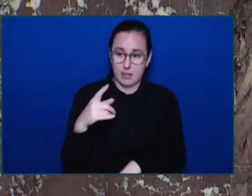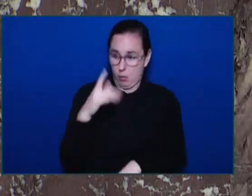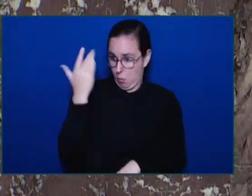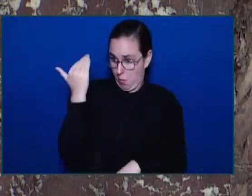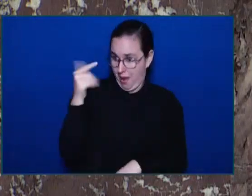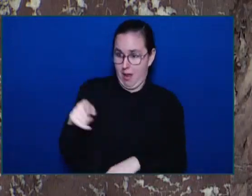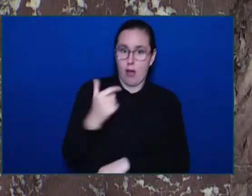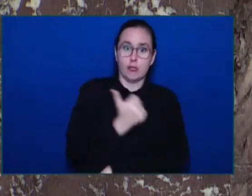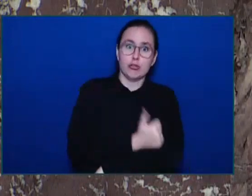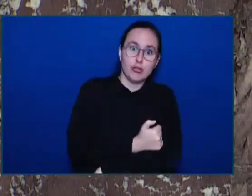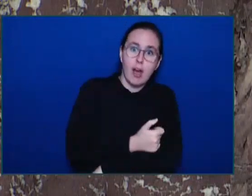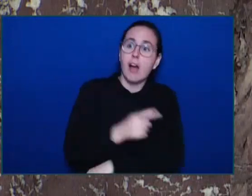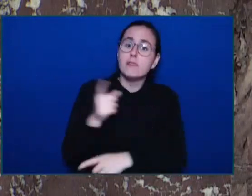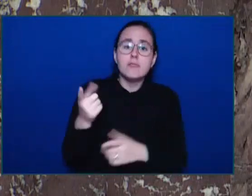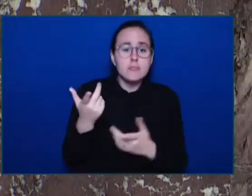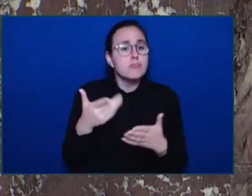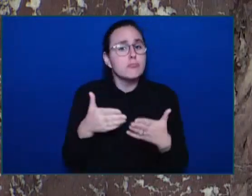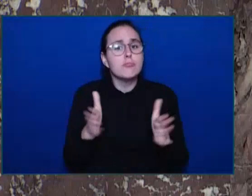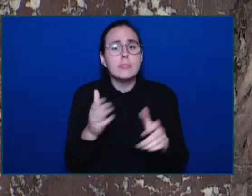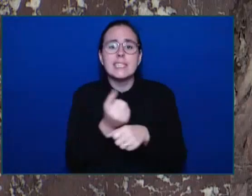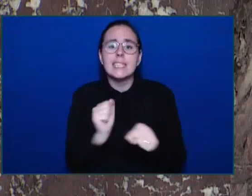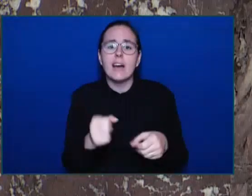heroin without any guardrails?